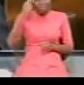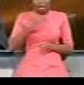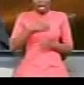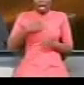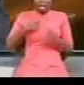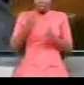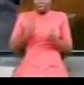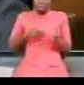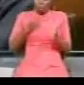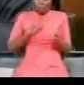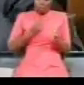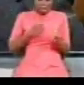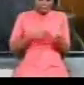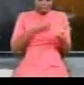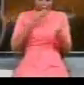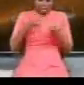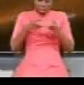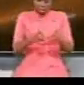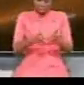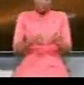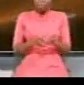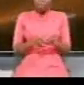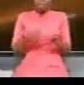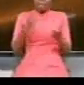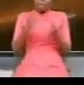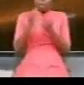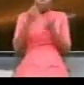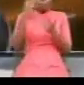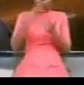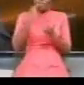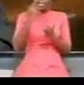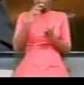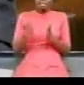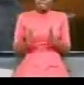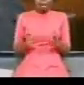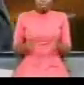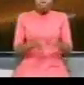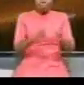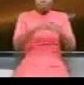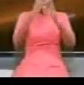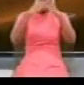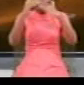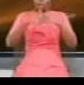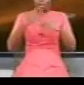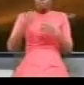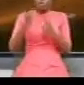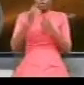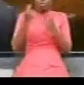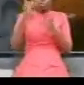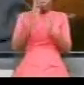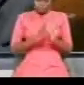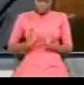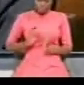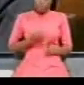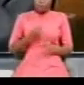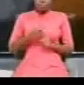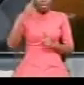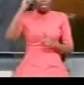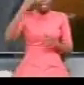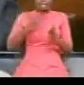this is the way walk therein. He's the word of God that is the roadmap to heaven. He's the word of God that prepares us for his